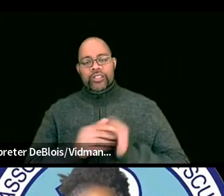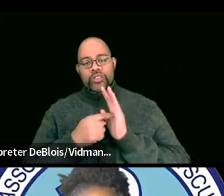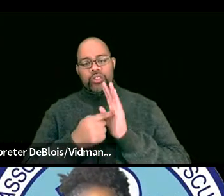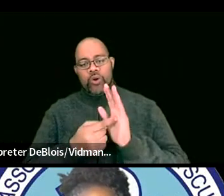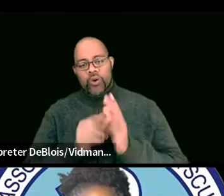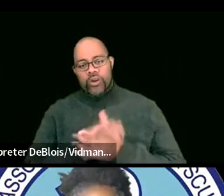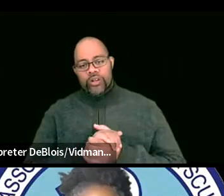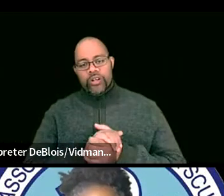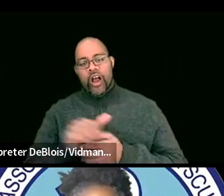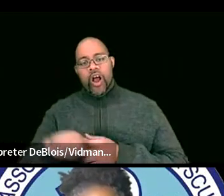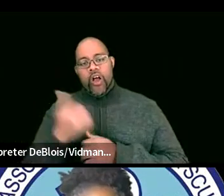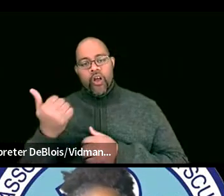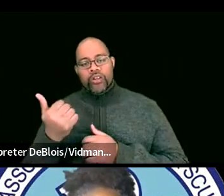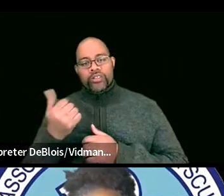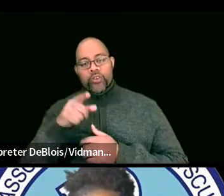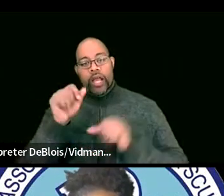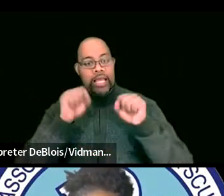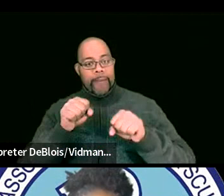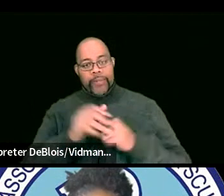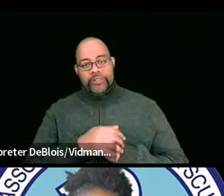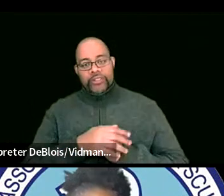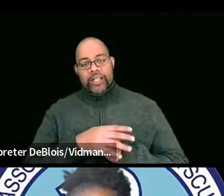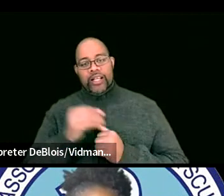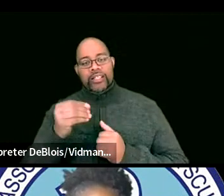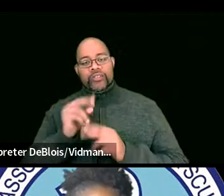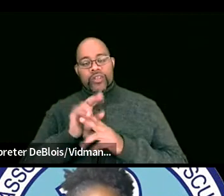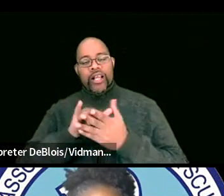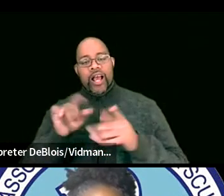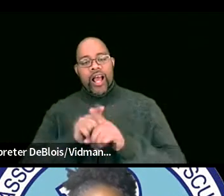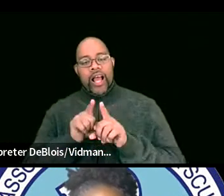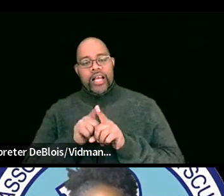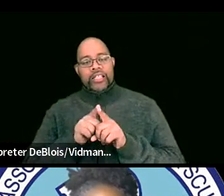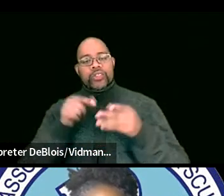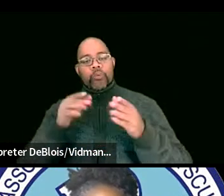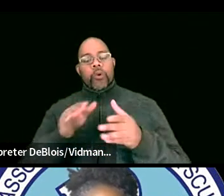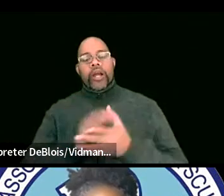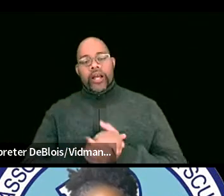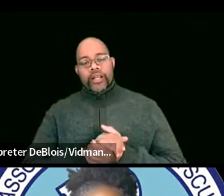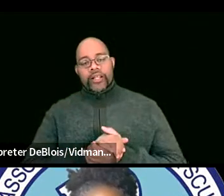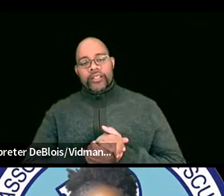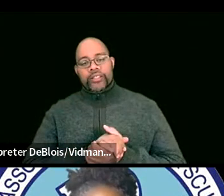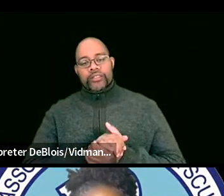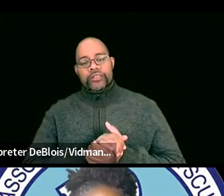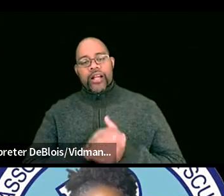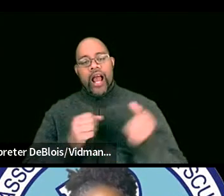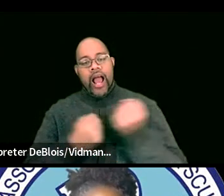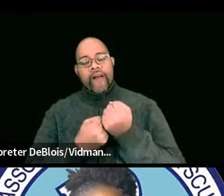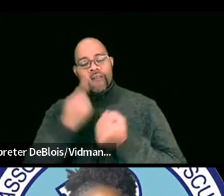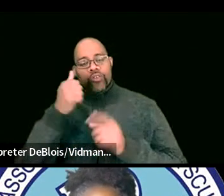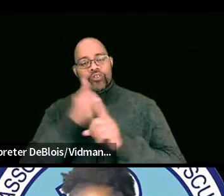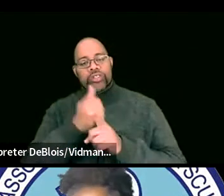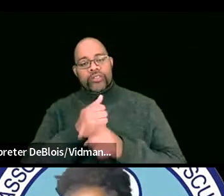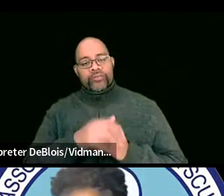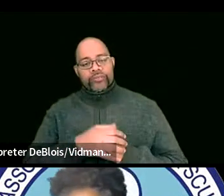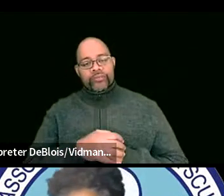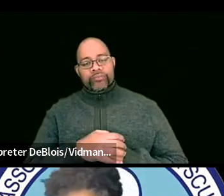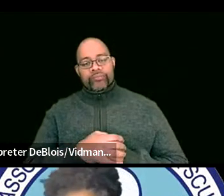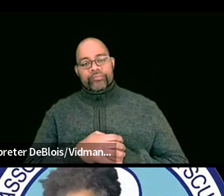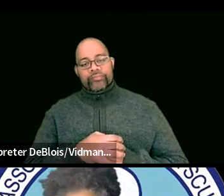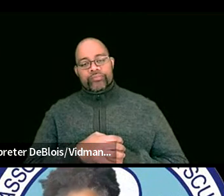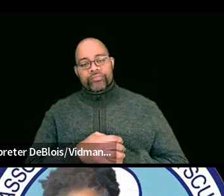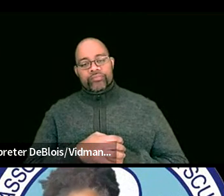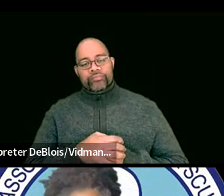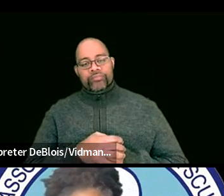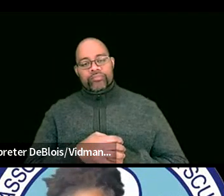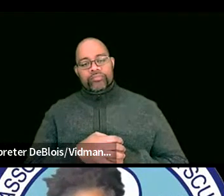showing others of your capabilities and using that as a way to advocate for yourself.